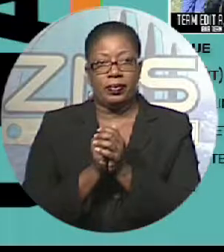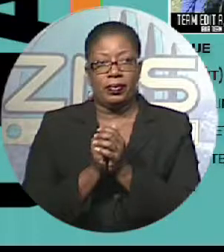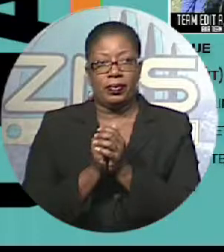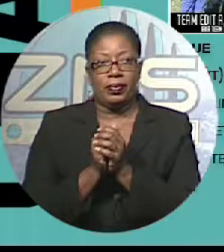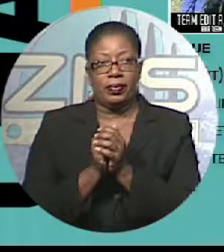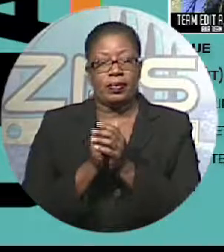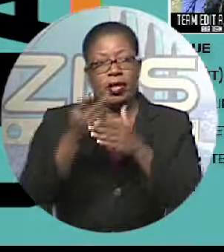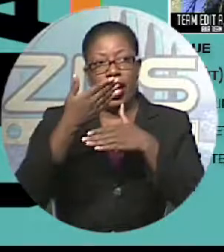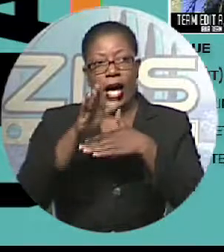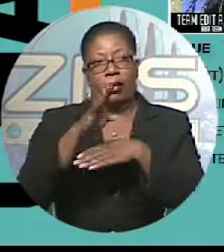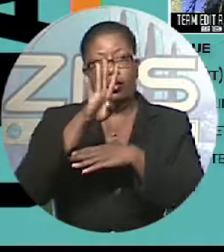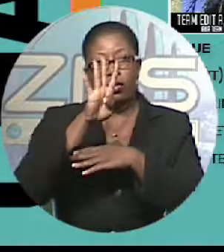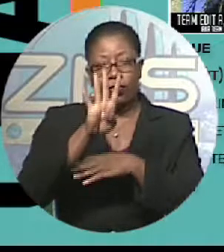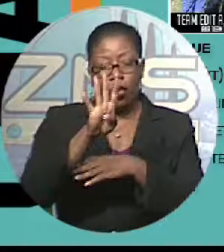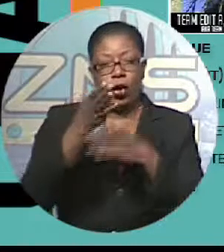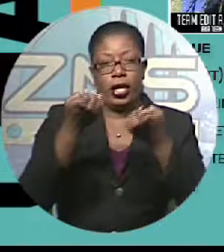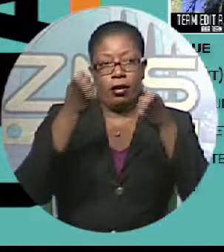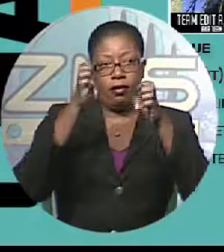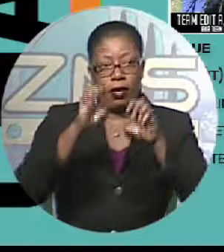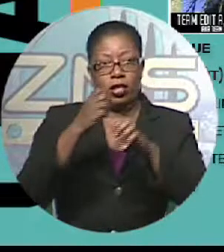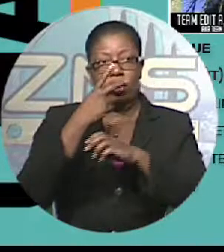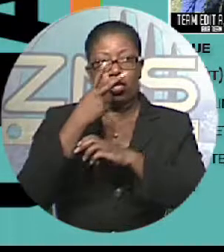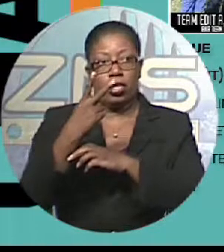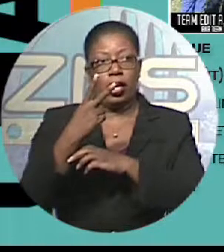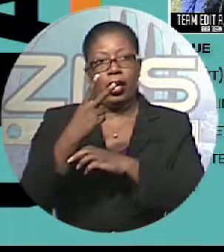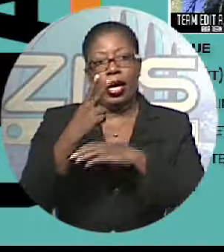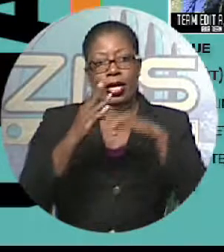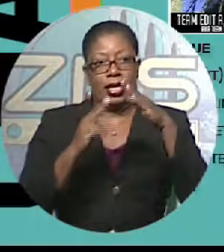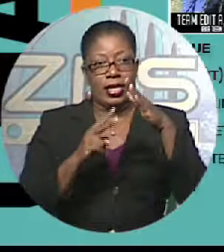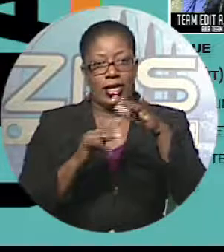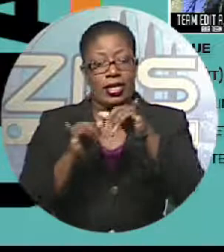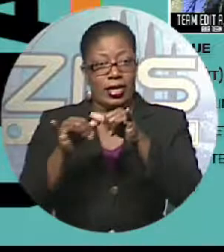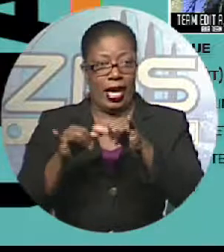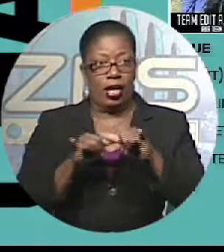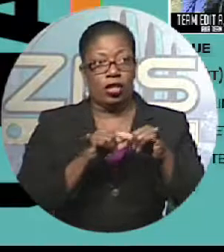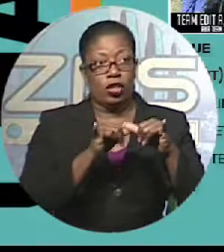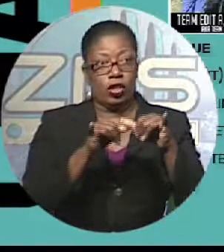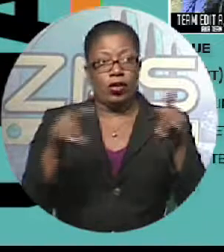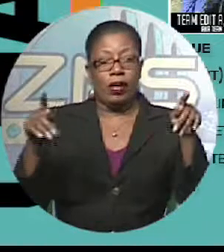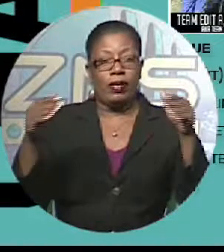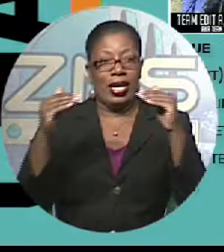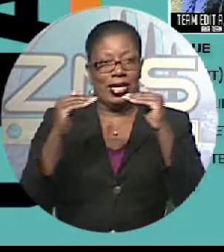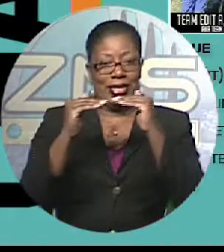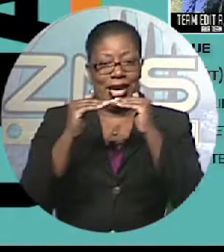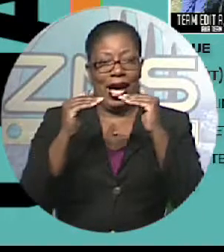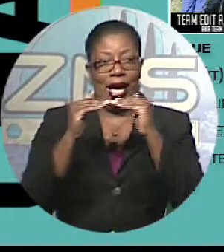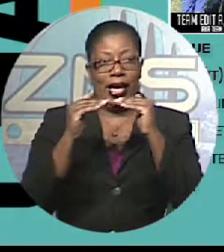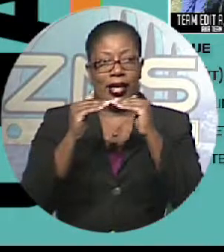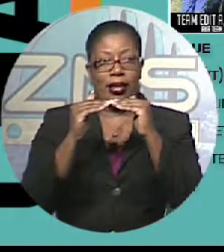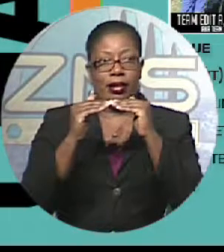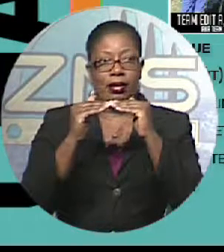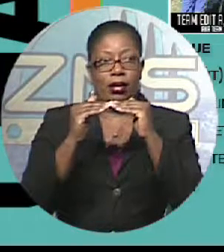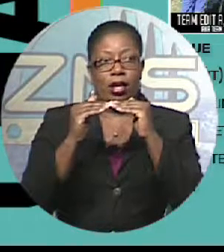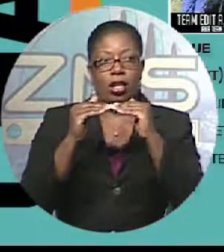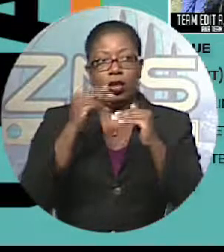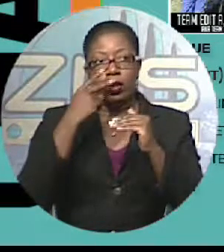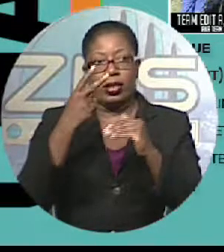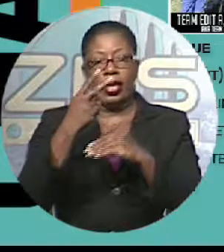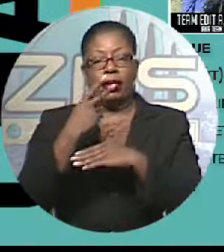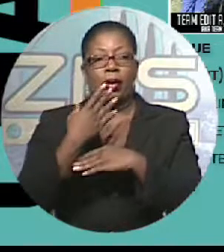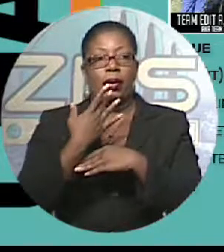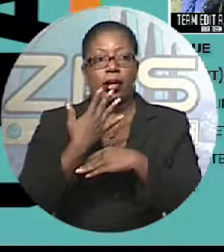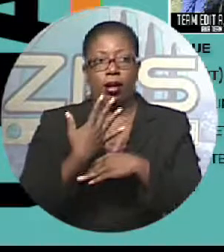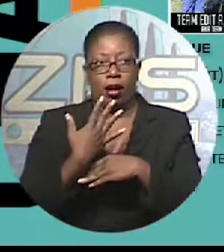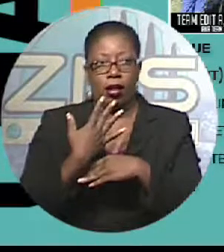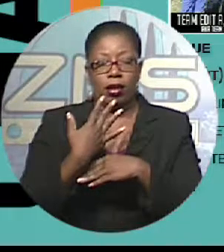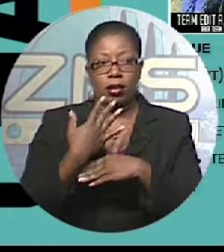So after 4 events, this is how the standings look. There's a tie at the top. Kelsey and her multiple partners, they've pulled even with Jimmy